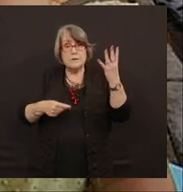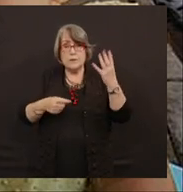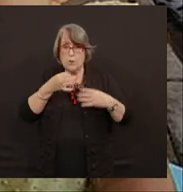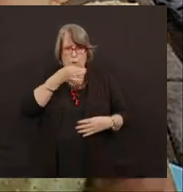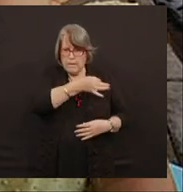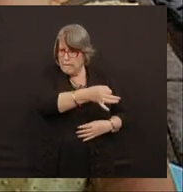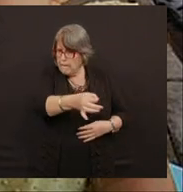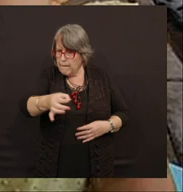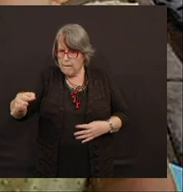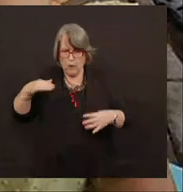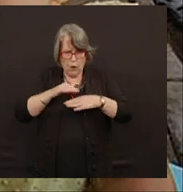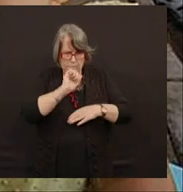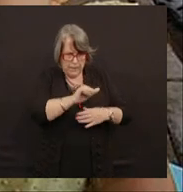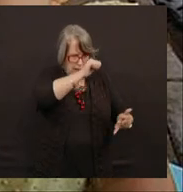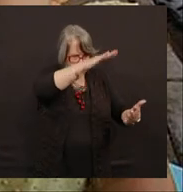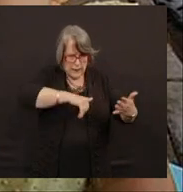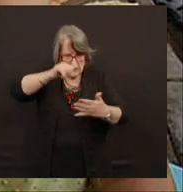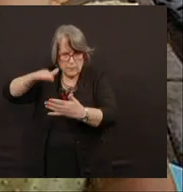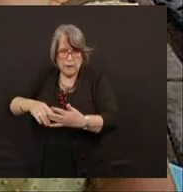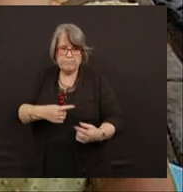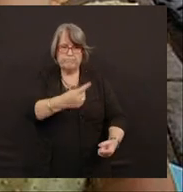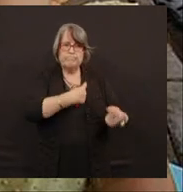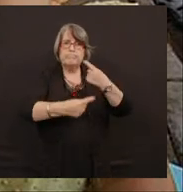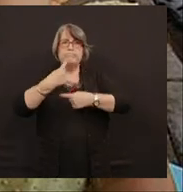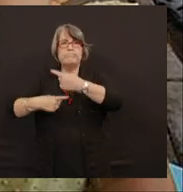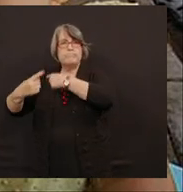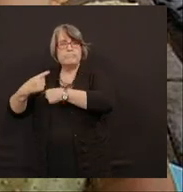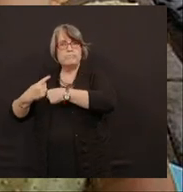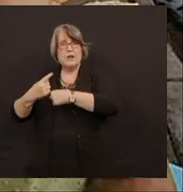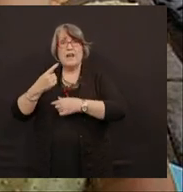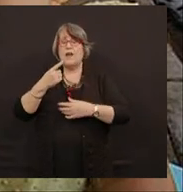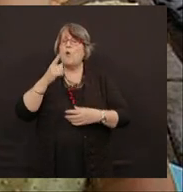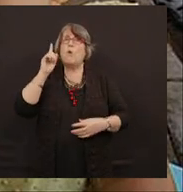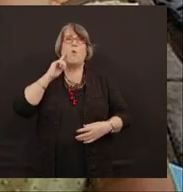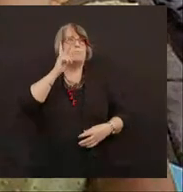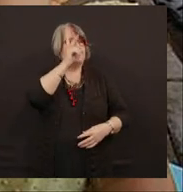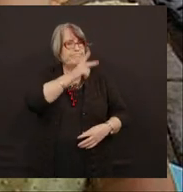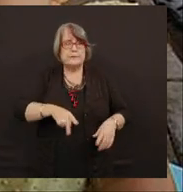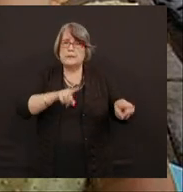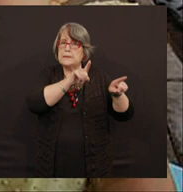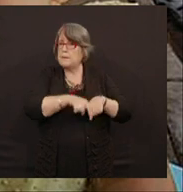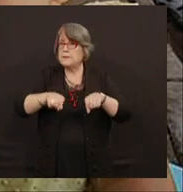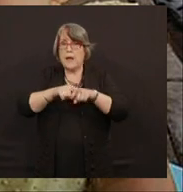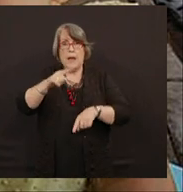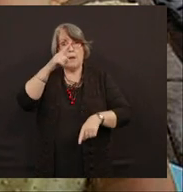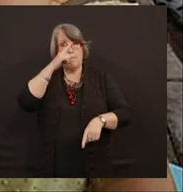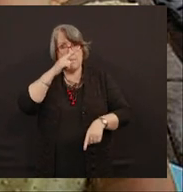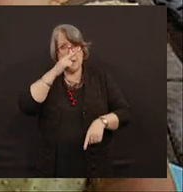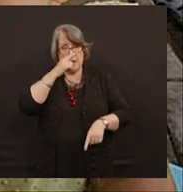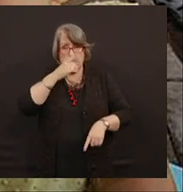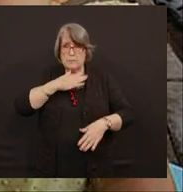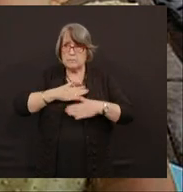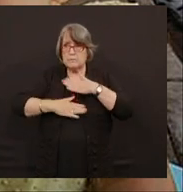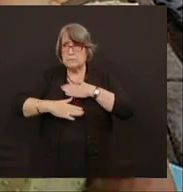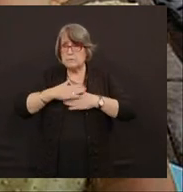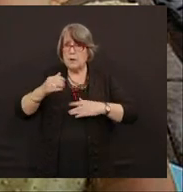ask them about their experiences, can tell you that it's only too common for people to live with daily